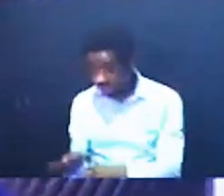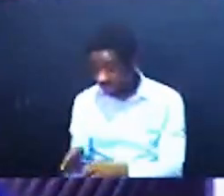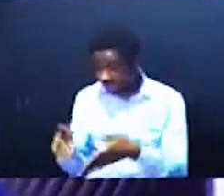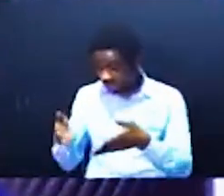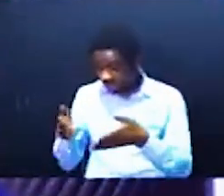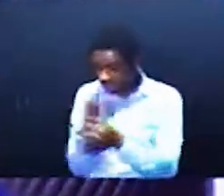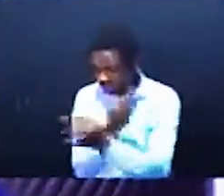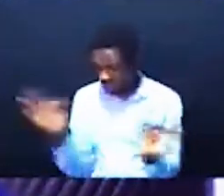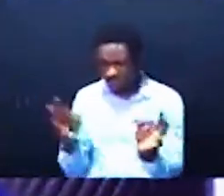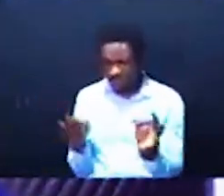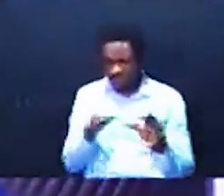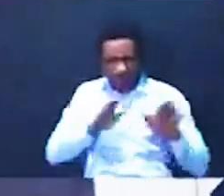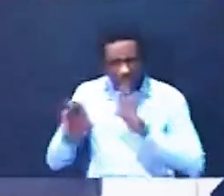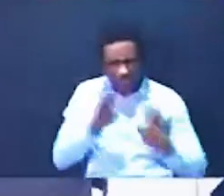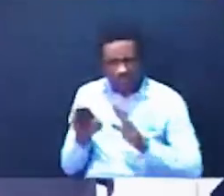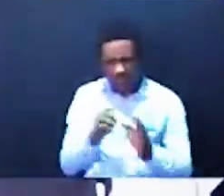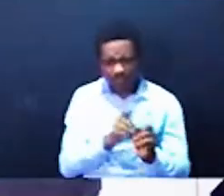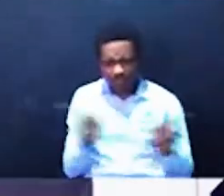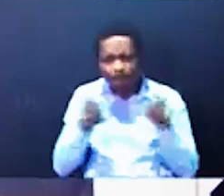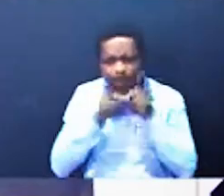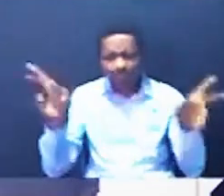they display their